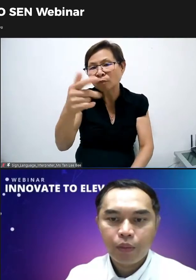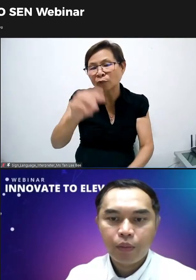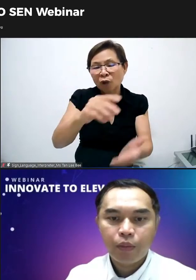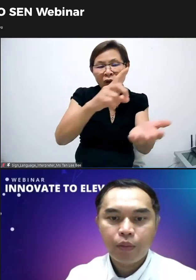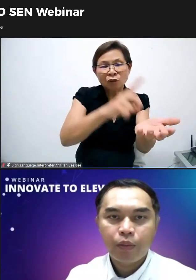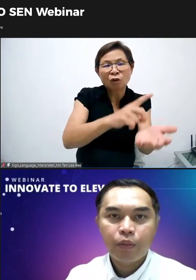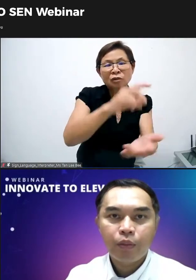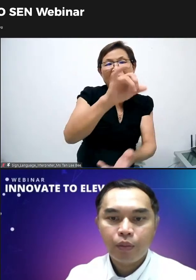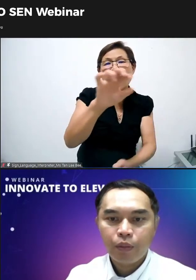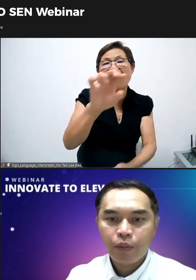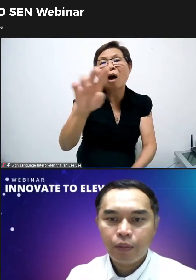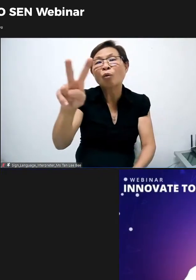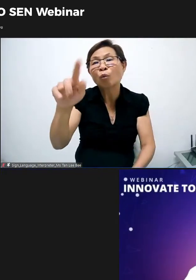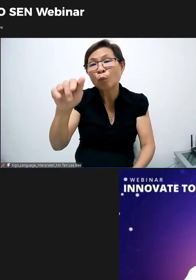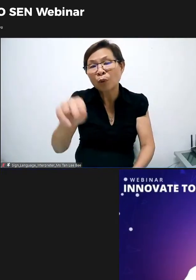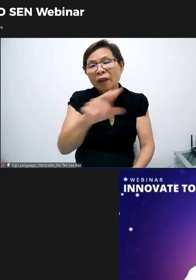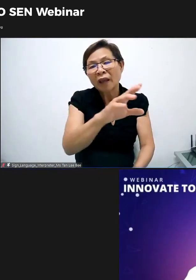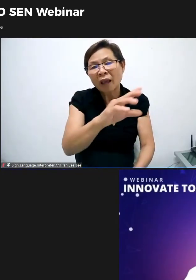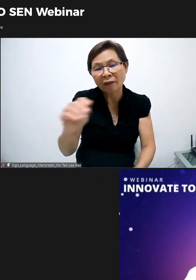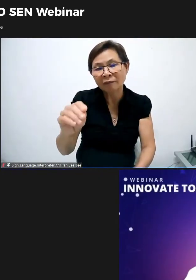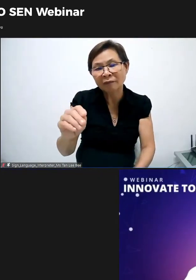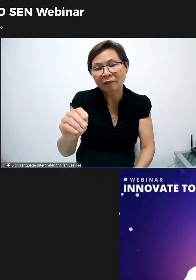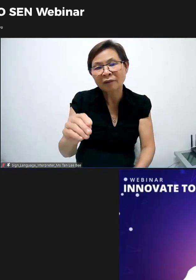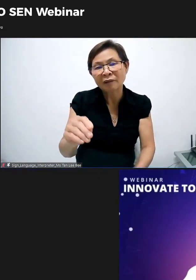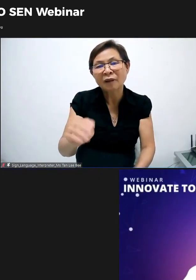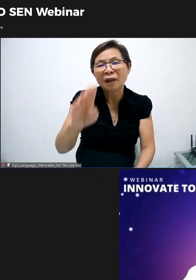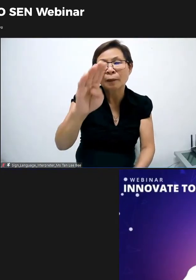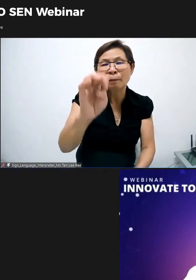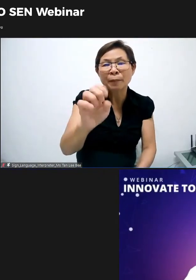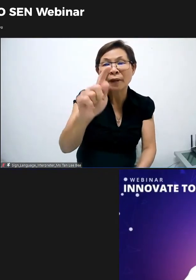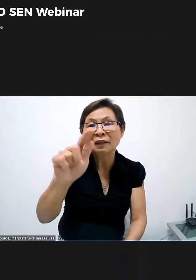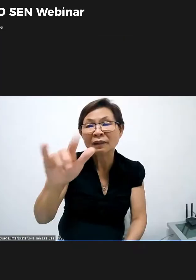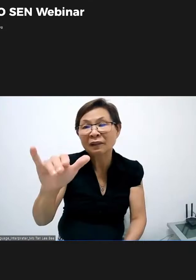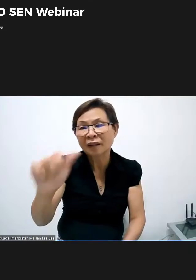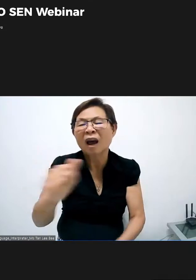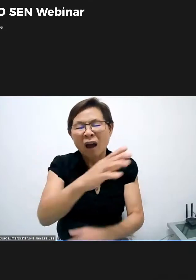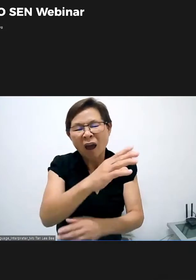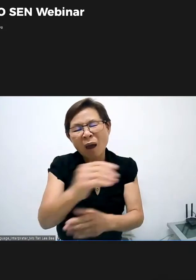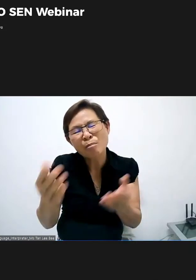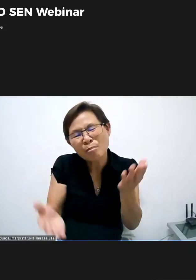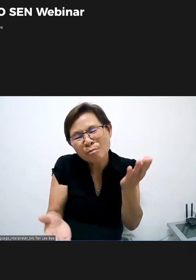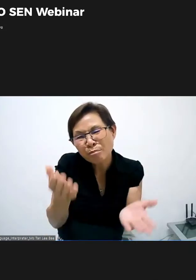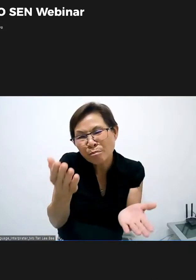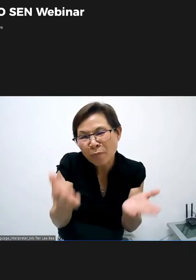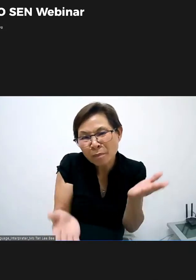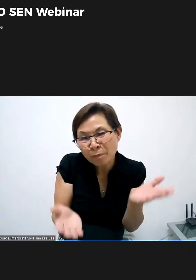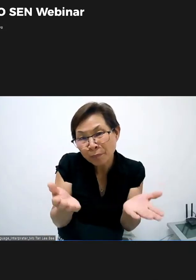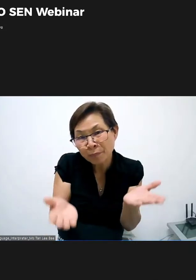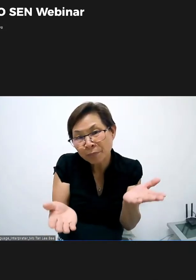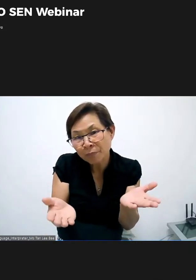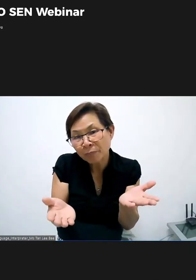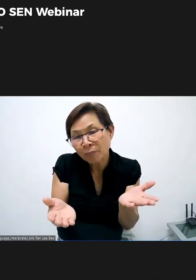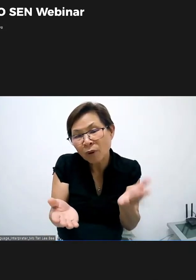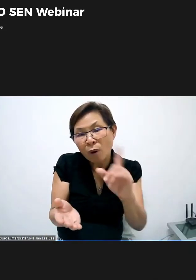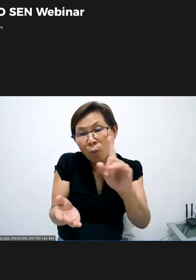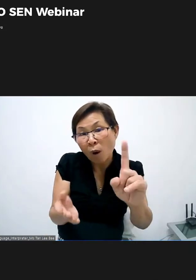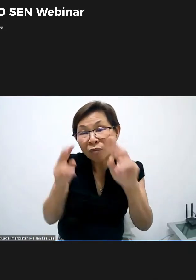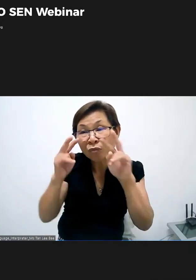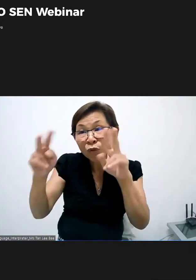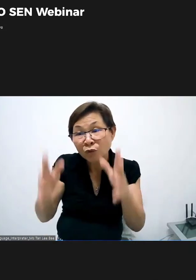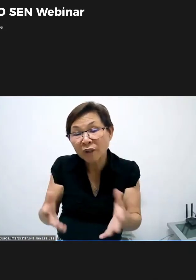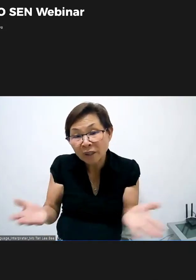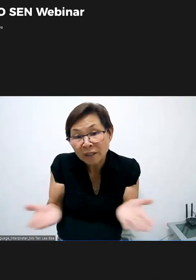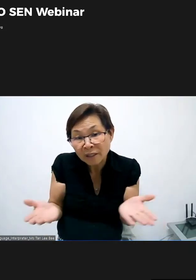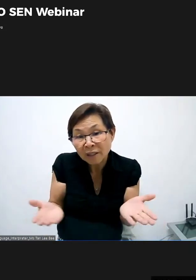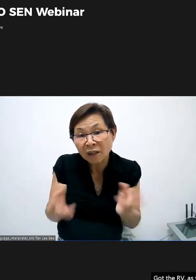as well as Miss Betia. Okay, and perhaps there are one of our viewers here